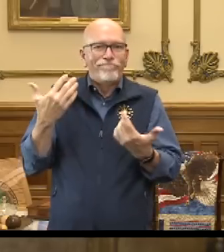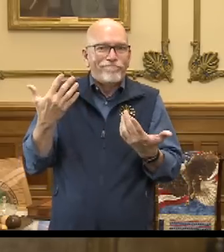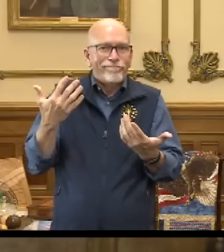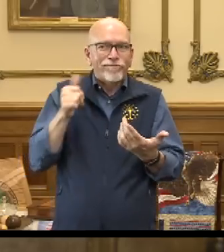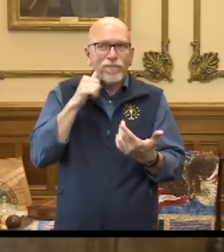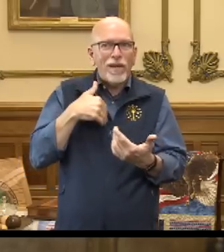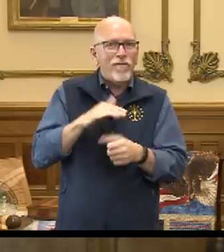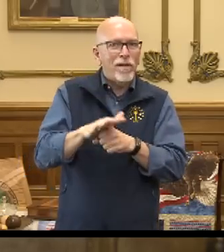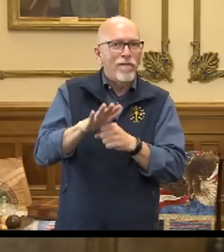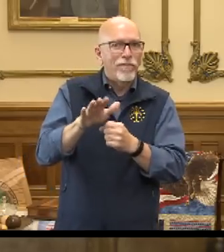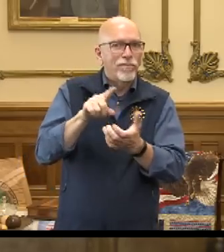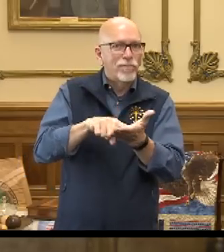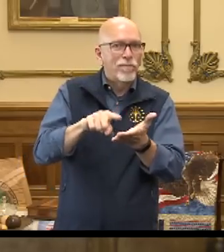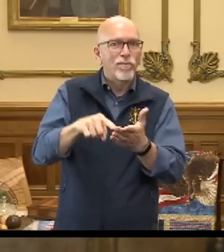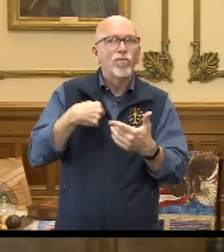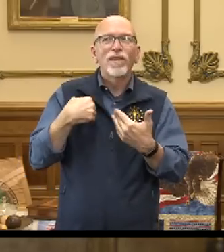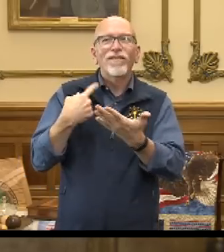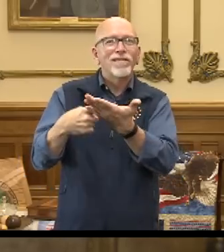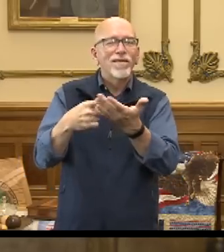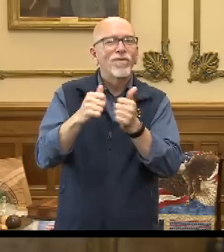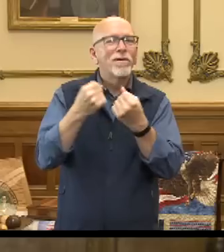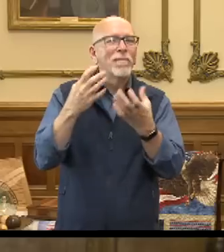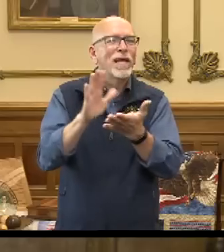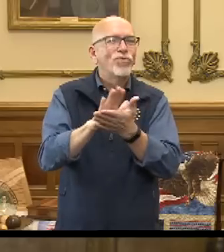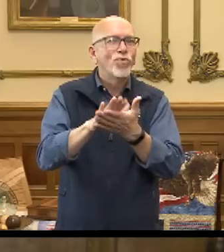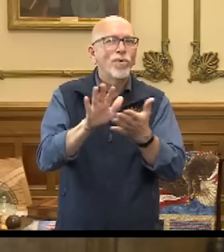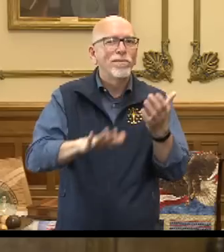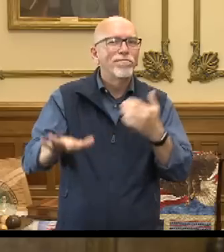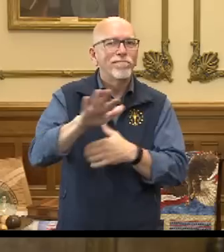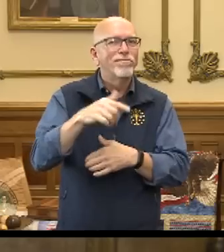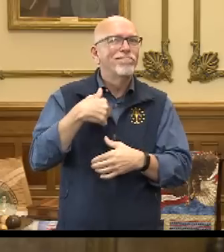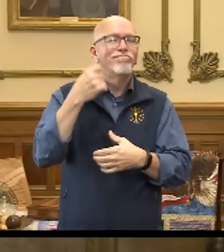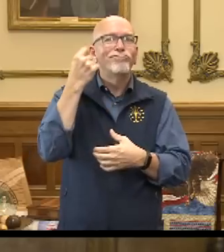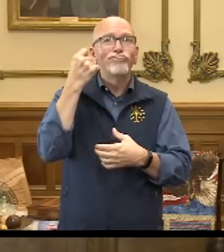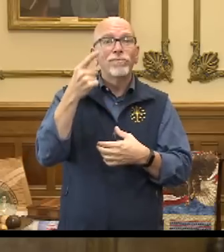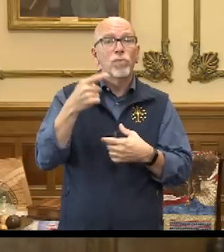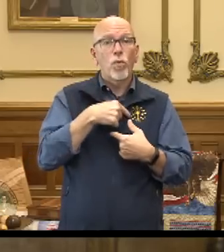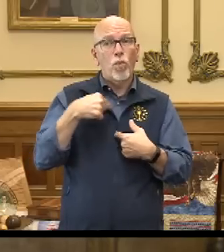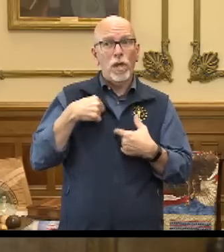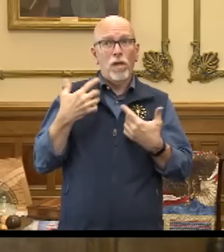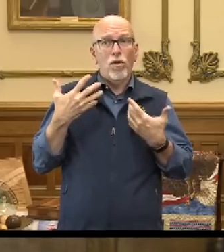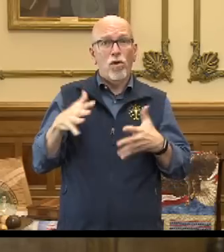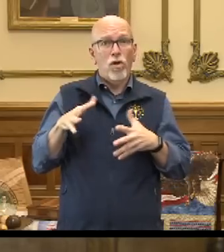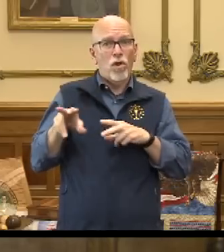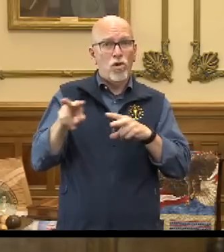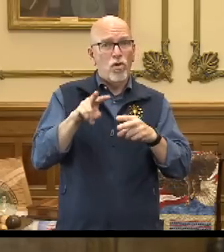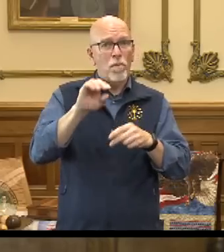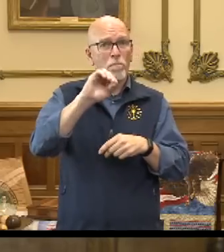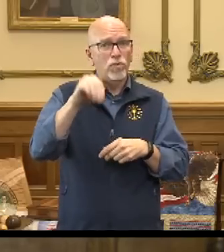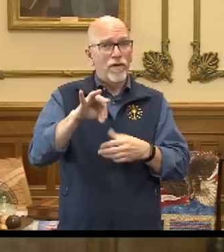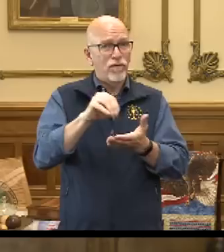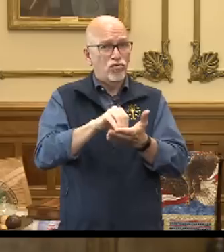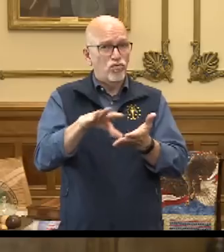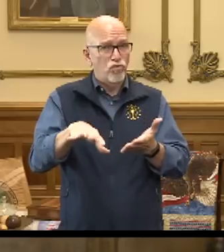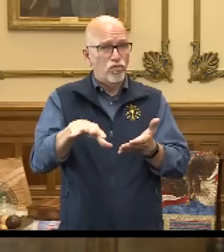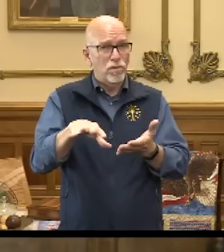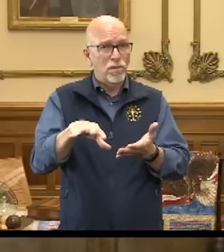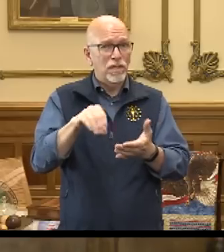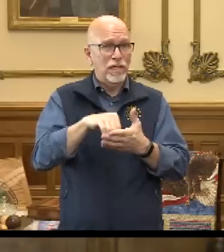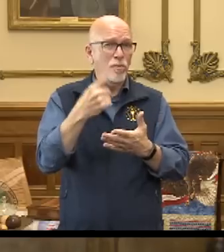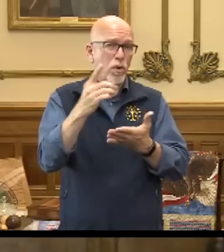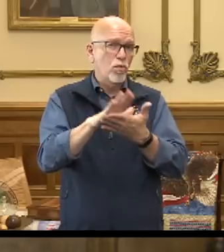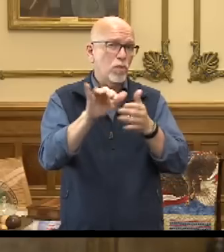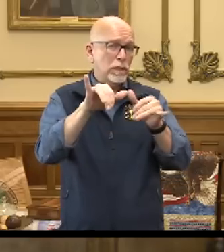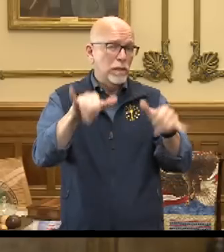this discussion with many school systems across the state, and I understand that. When we have looked, the percentage of students in an overall school